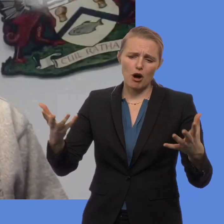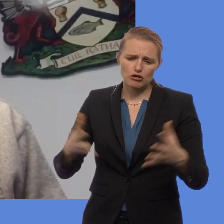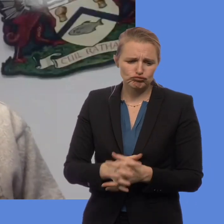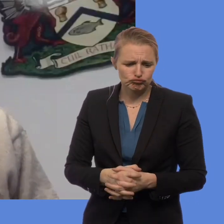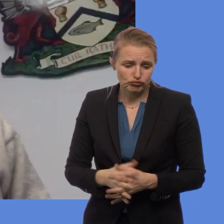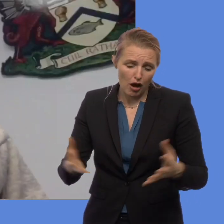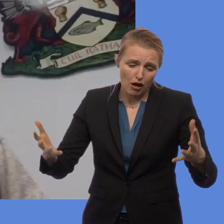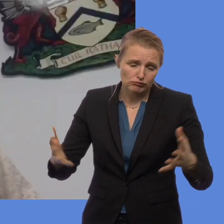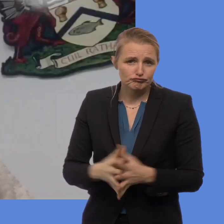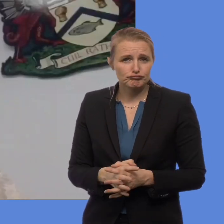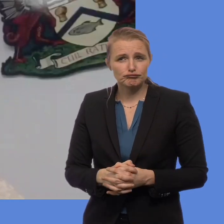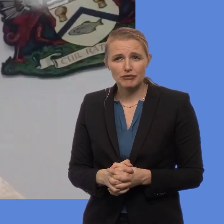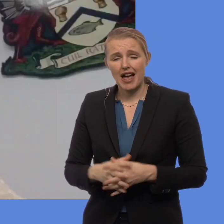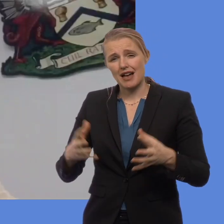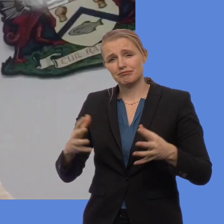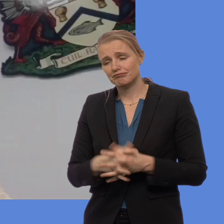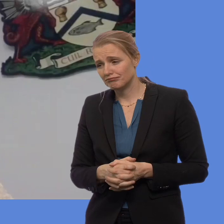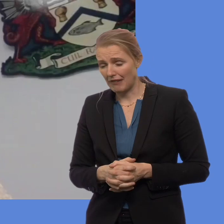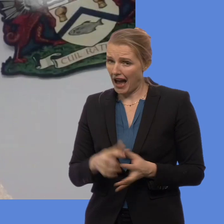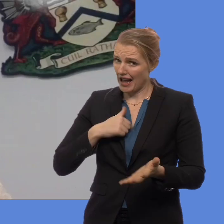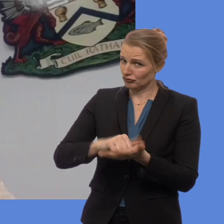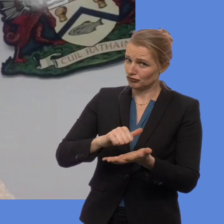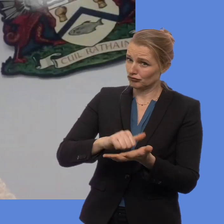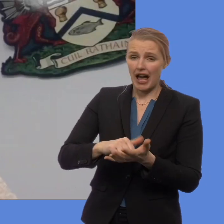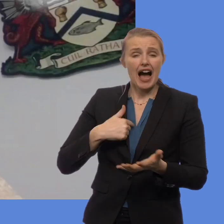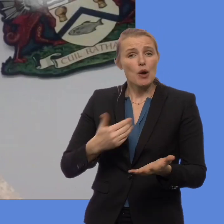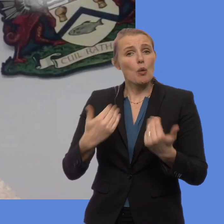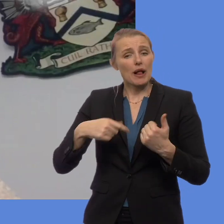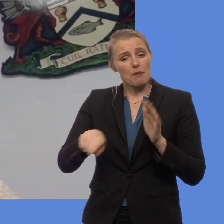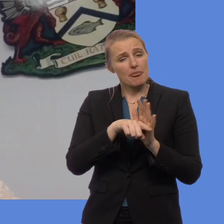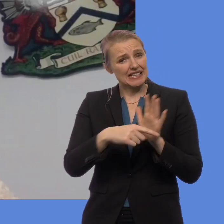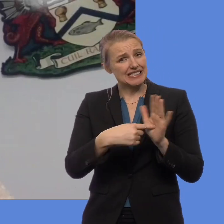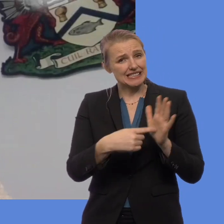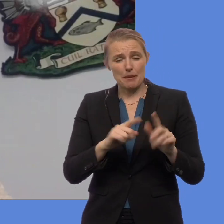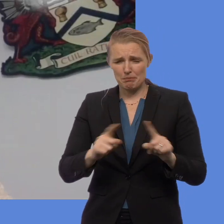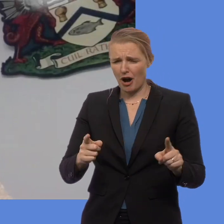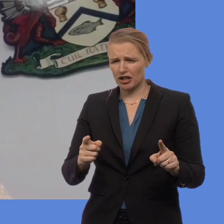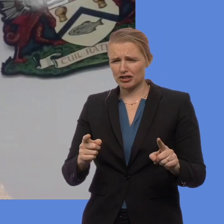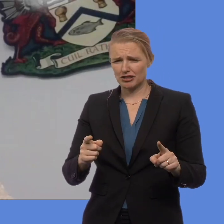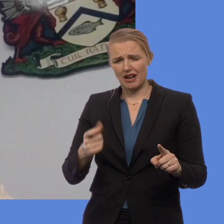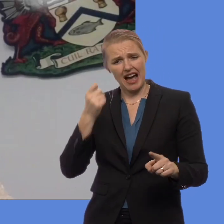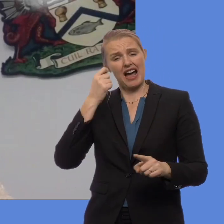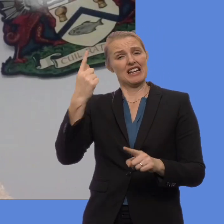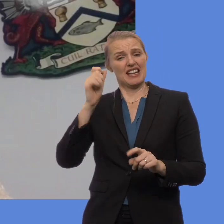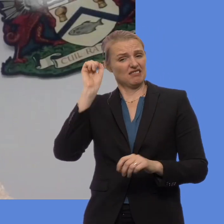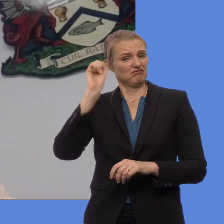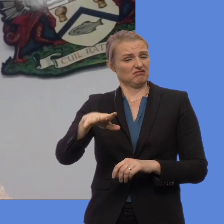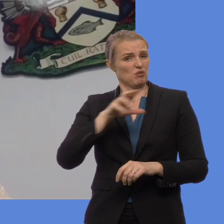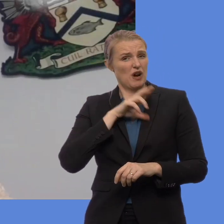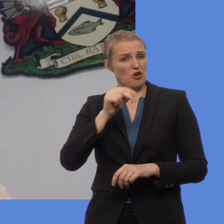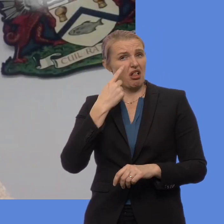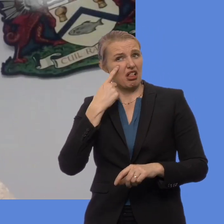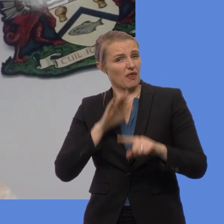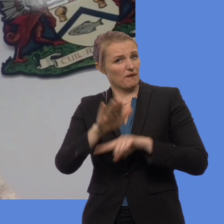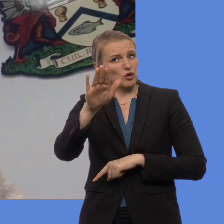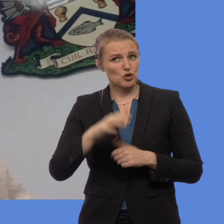just it's welcome. I do welcome it, but I just thought that would be an idea that we could look at in the future.